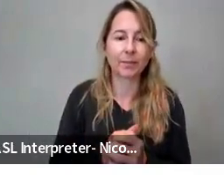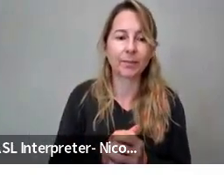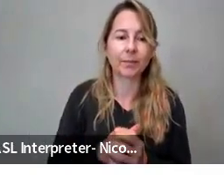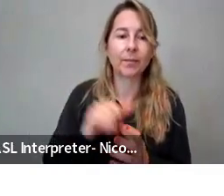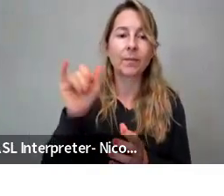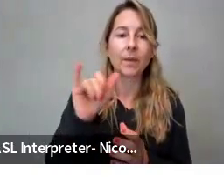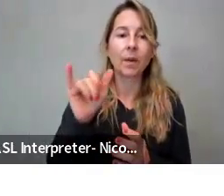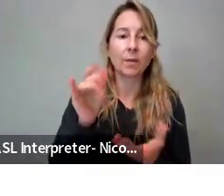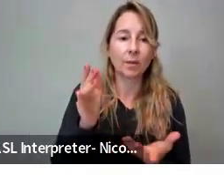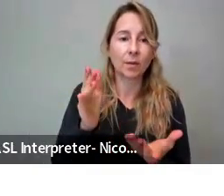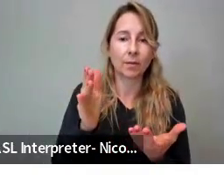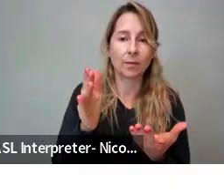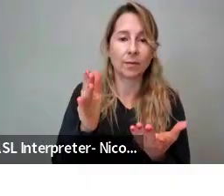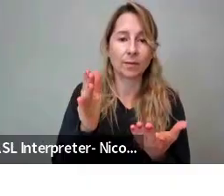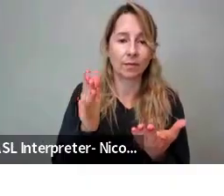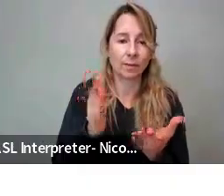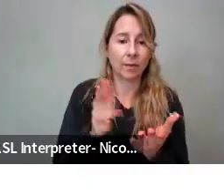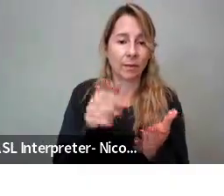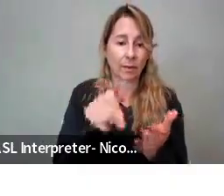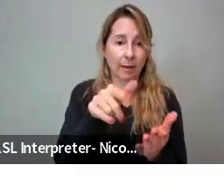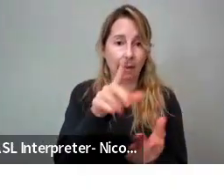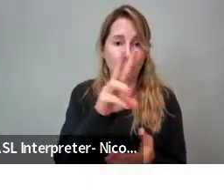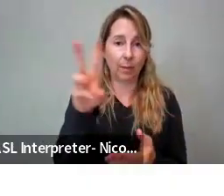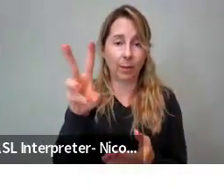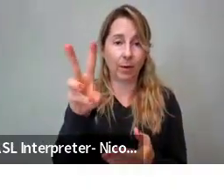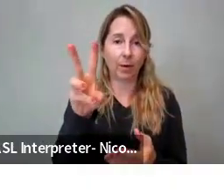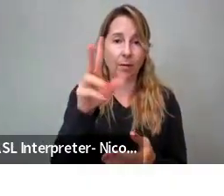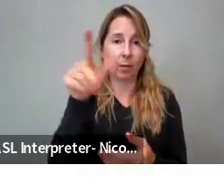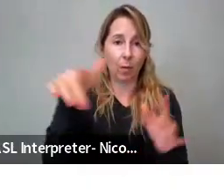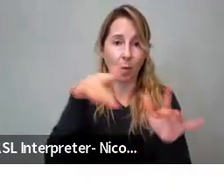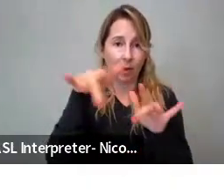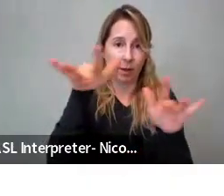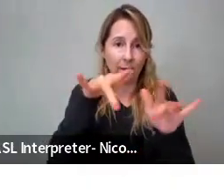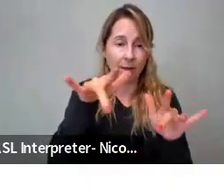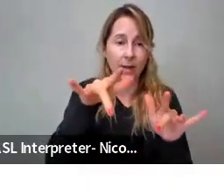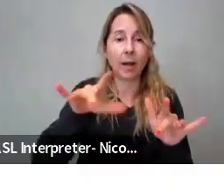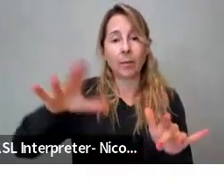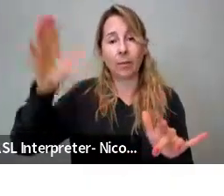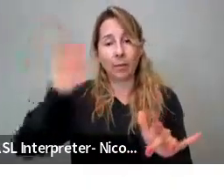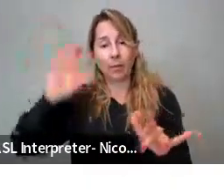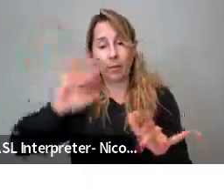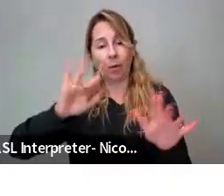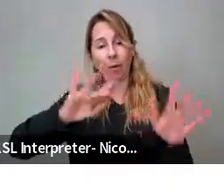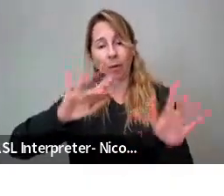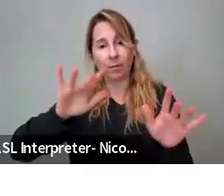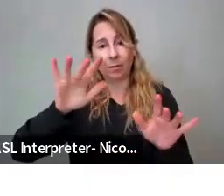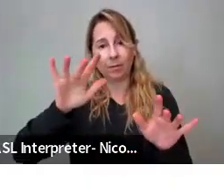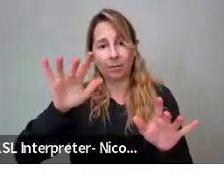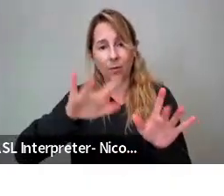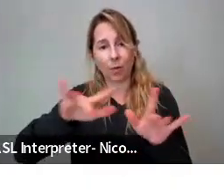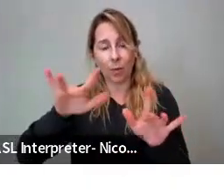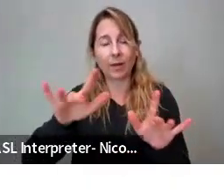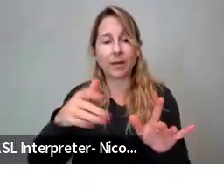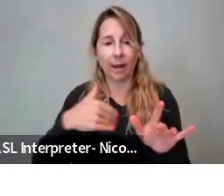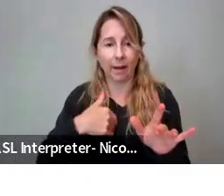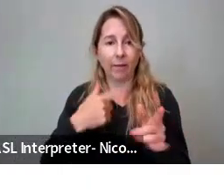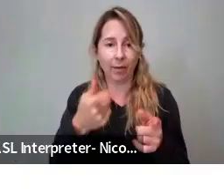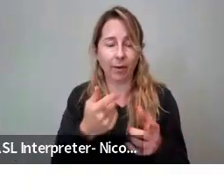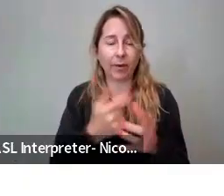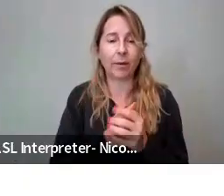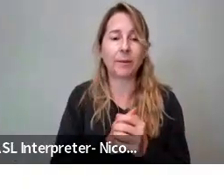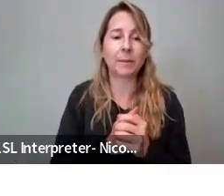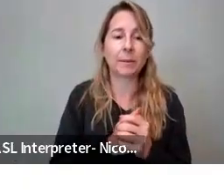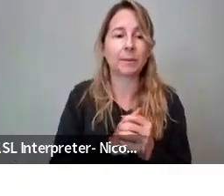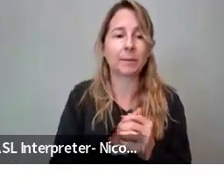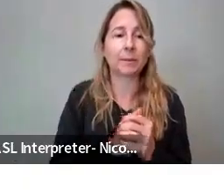access recordings of this webinar as well as past webinars on the Clio Connect website. The link is there. And just a reminder